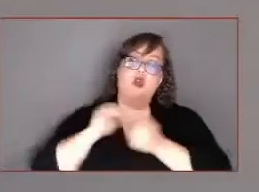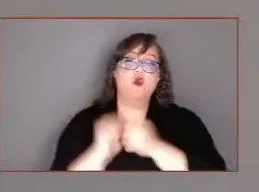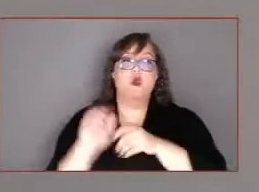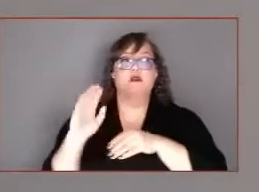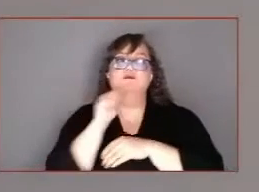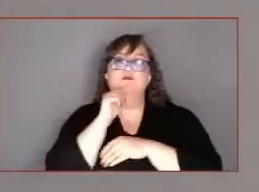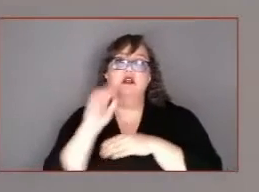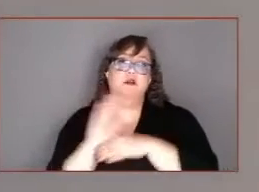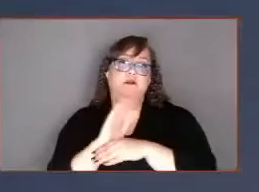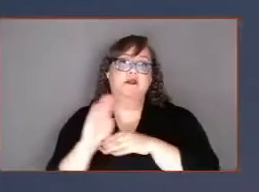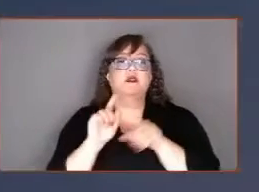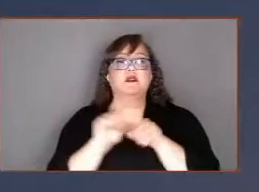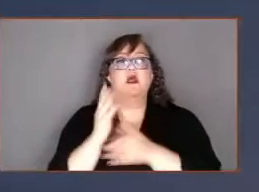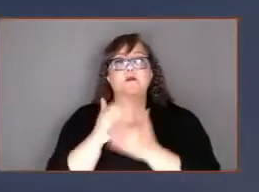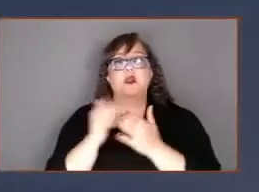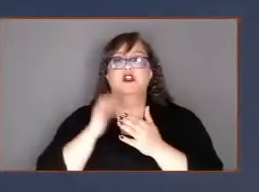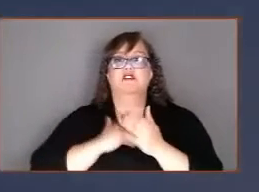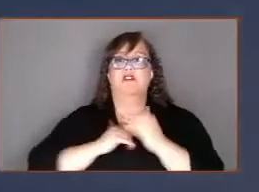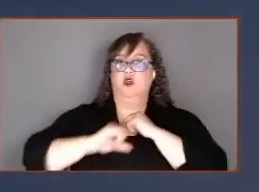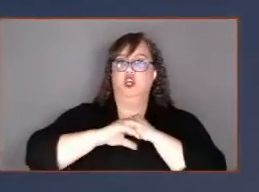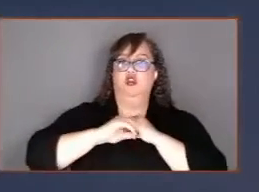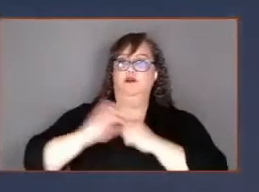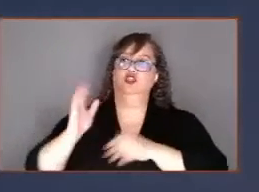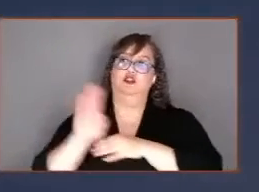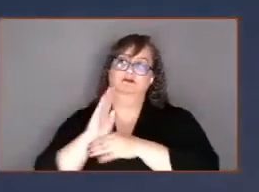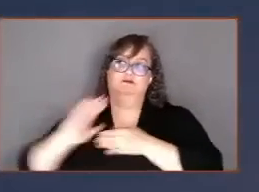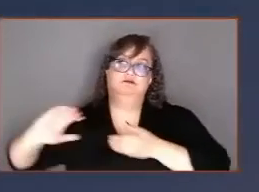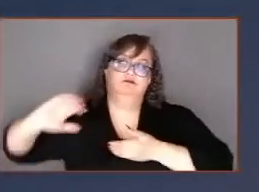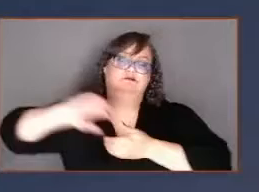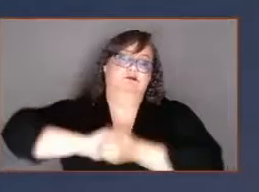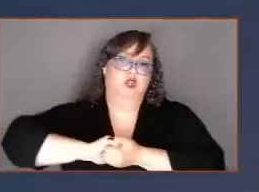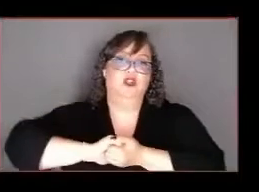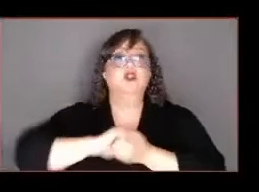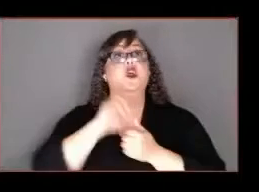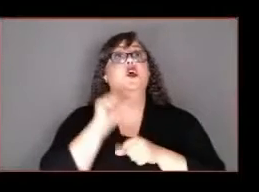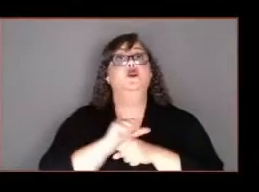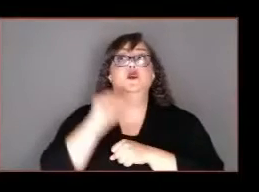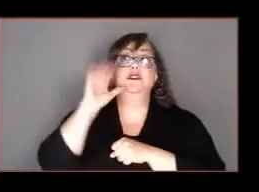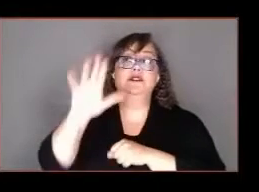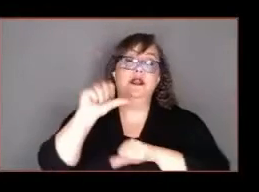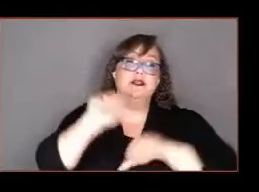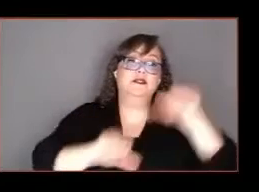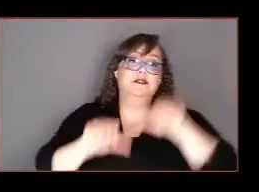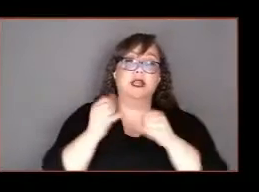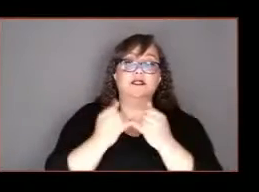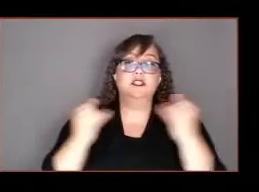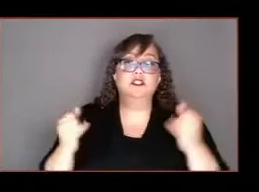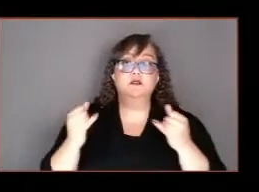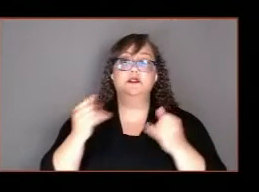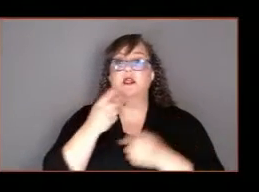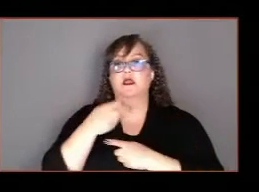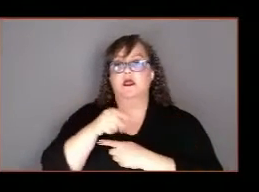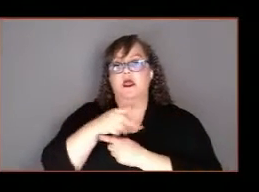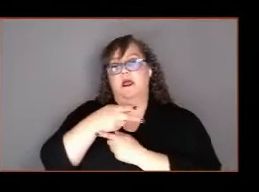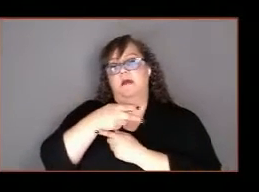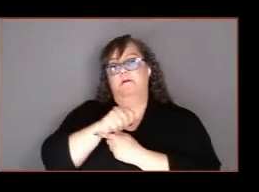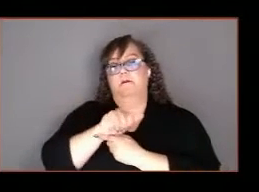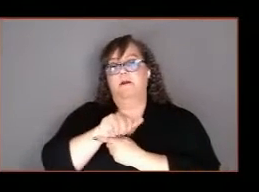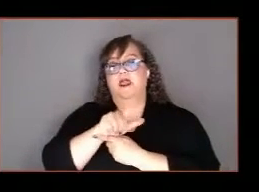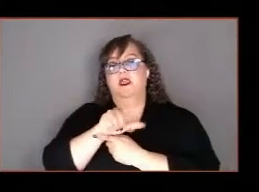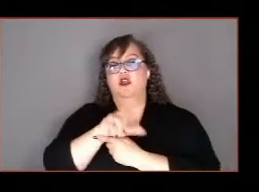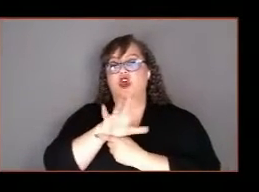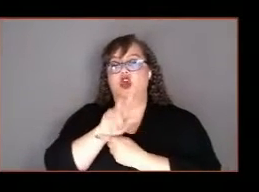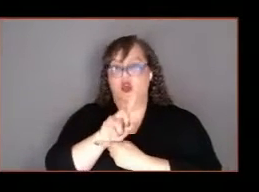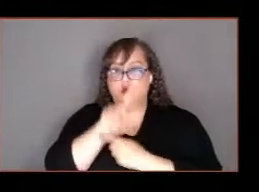program, a program designed to send science instruments and technology payloads to the surface of the moon. Viper represents a very